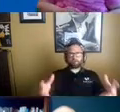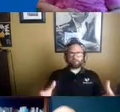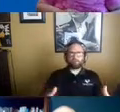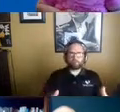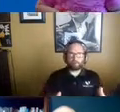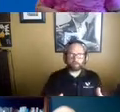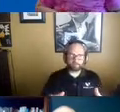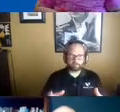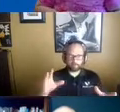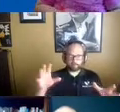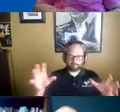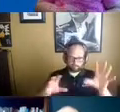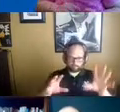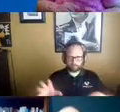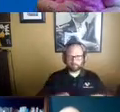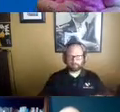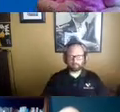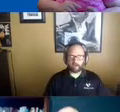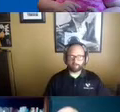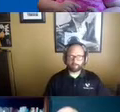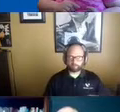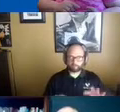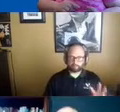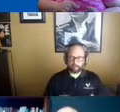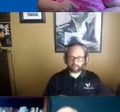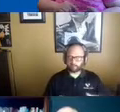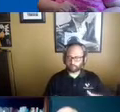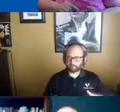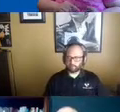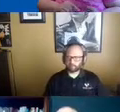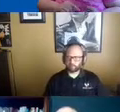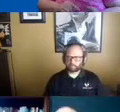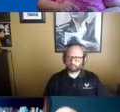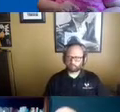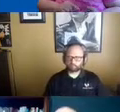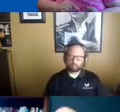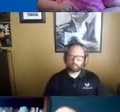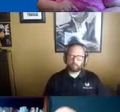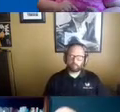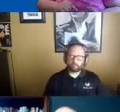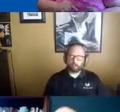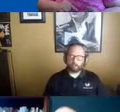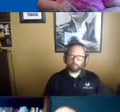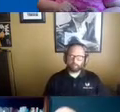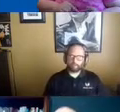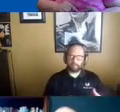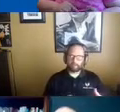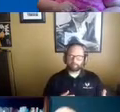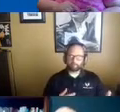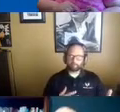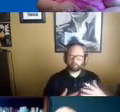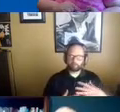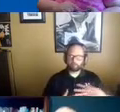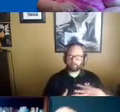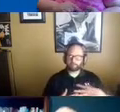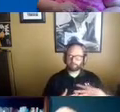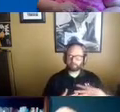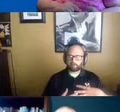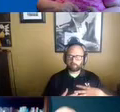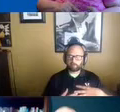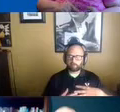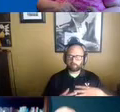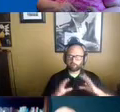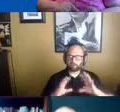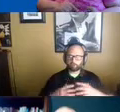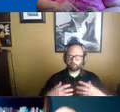share with you different options and different aspects of how to use Zoom. One thing I can't do is record my